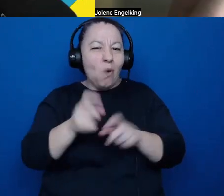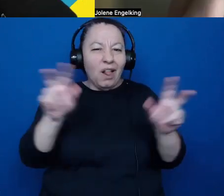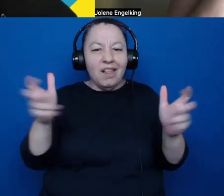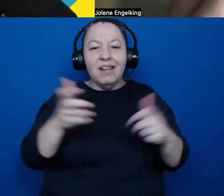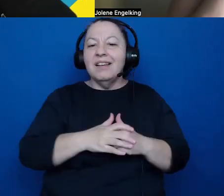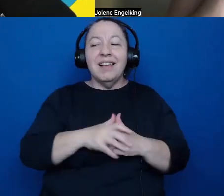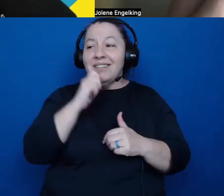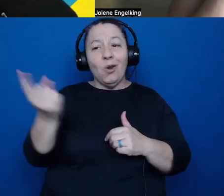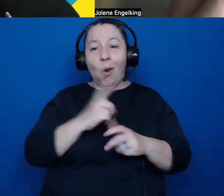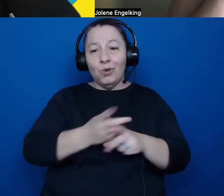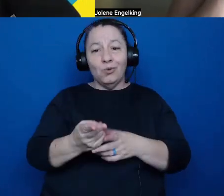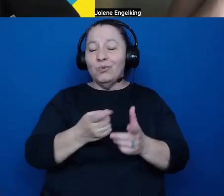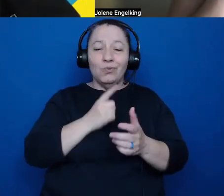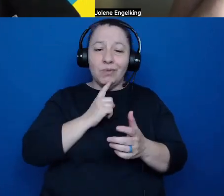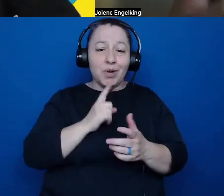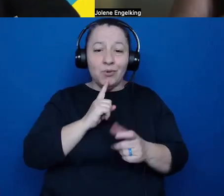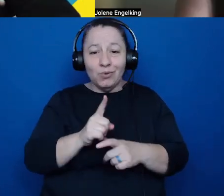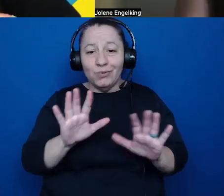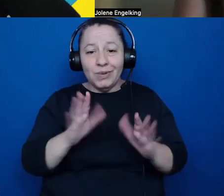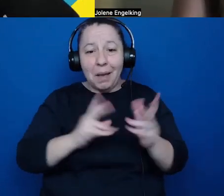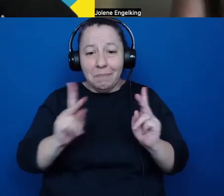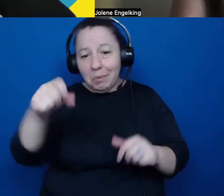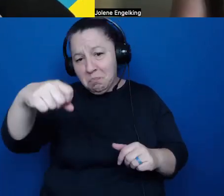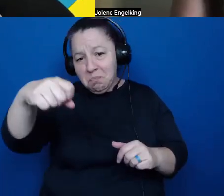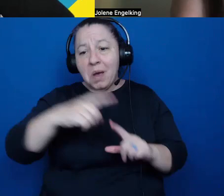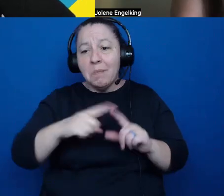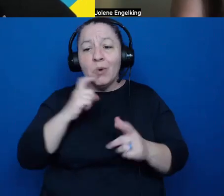do, right? But just really recognizing that,